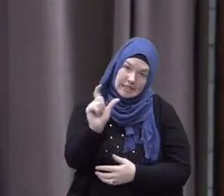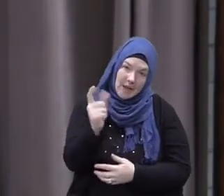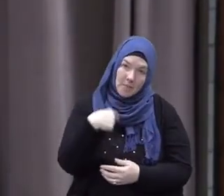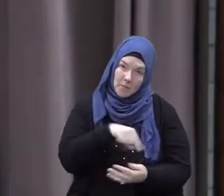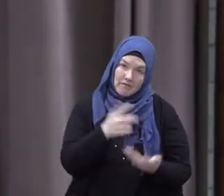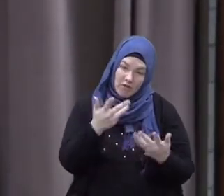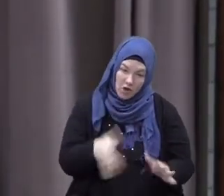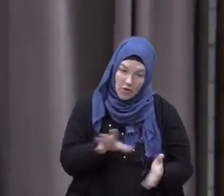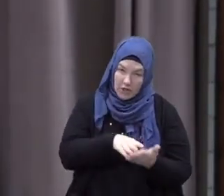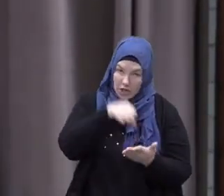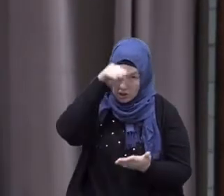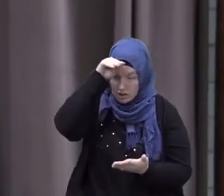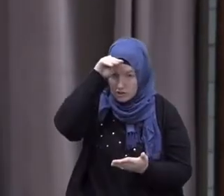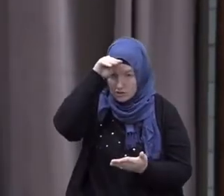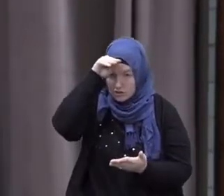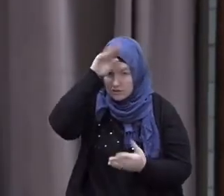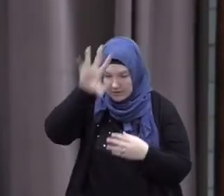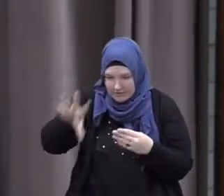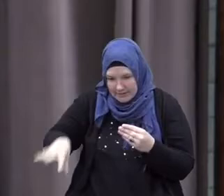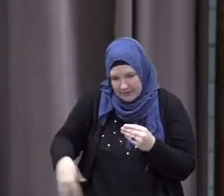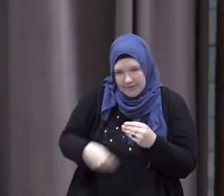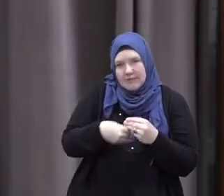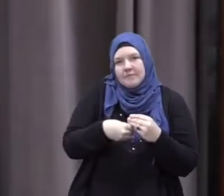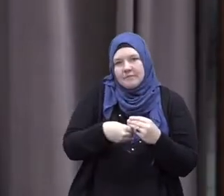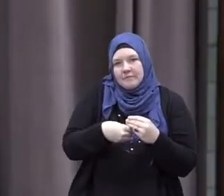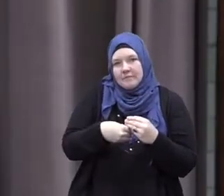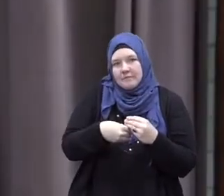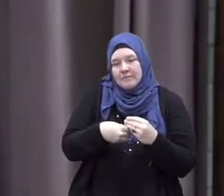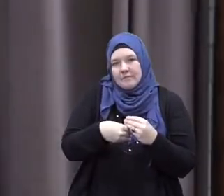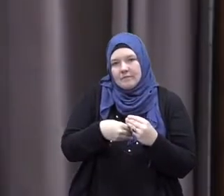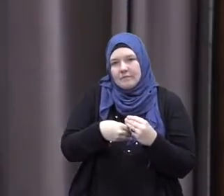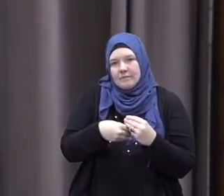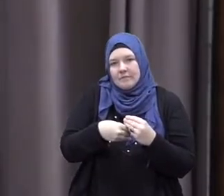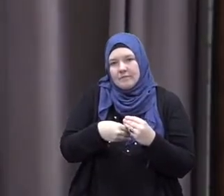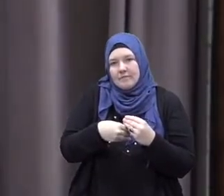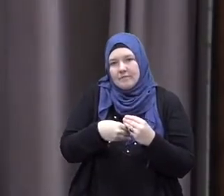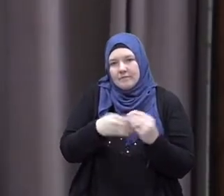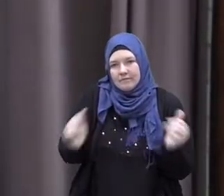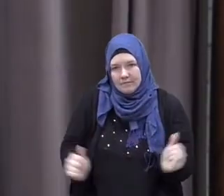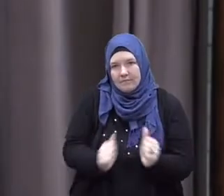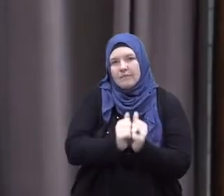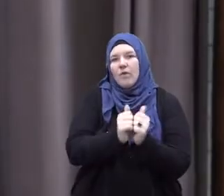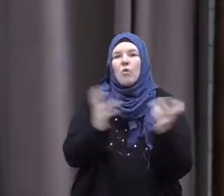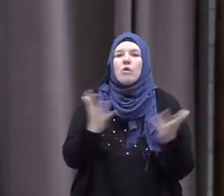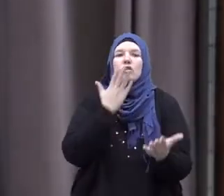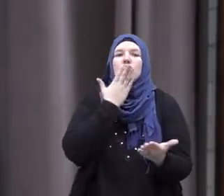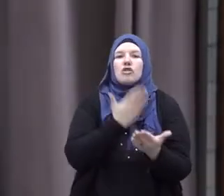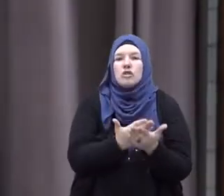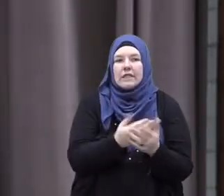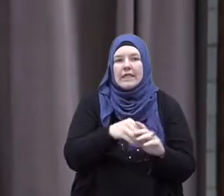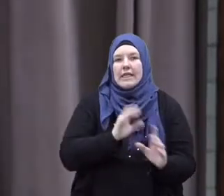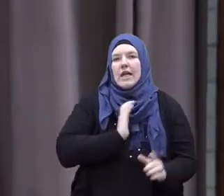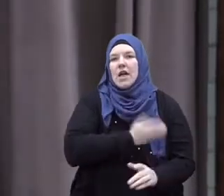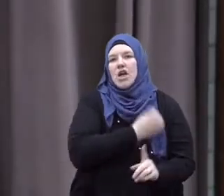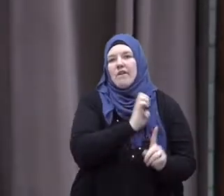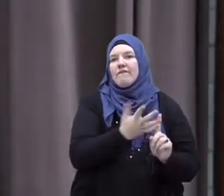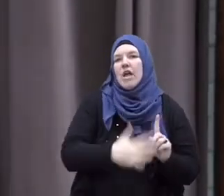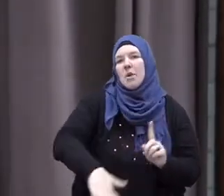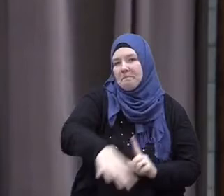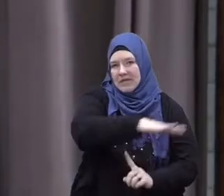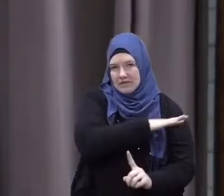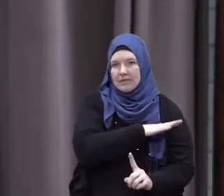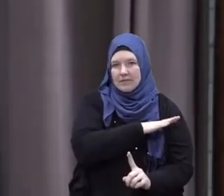have learned and add it to and combine it with what is good in our